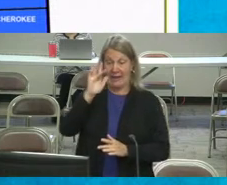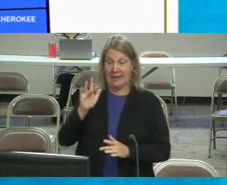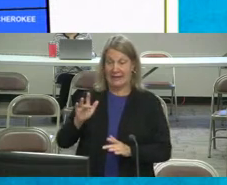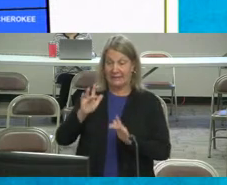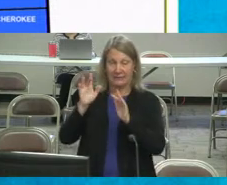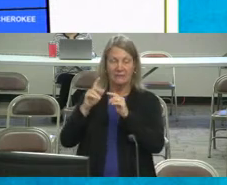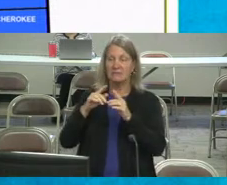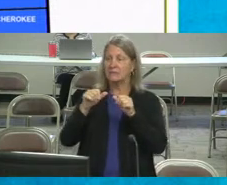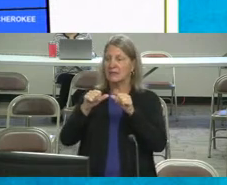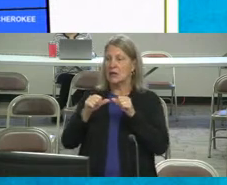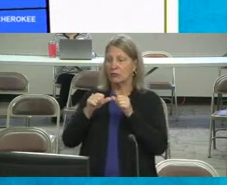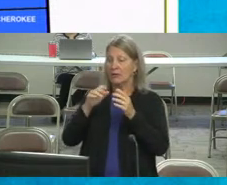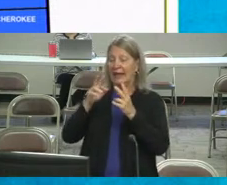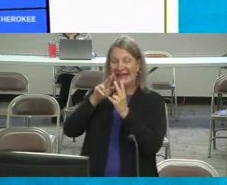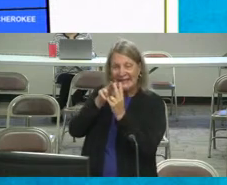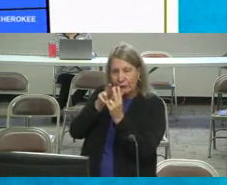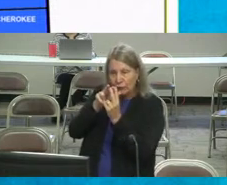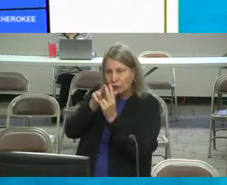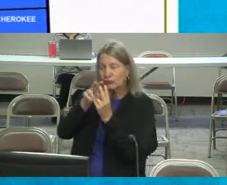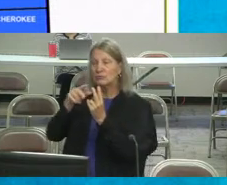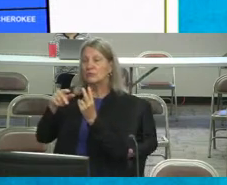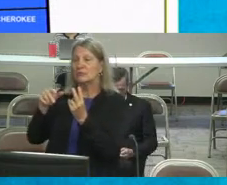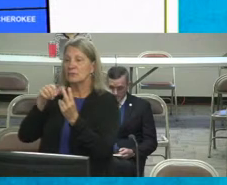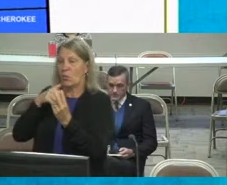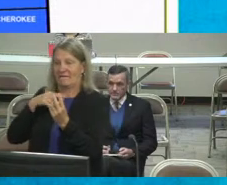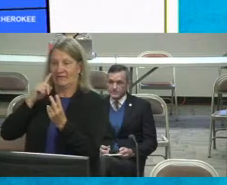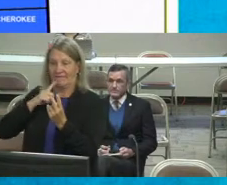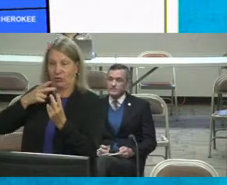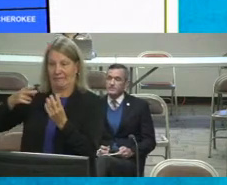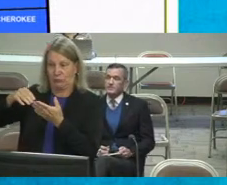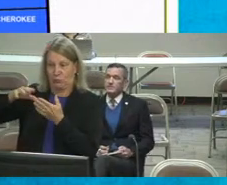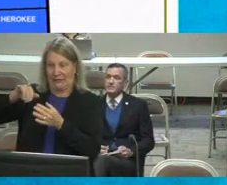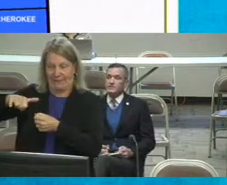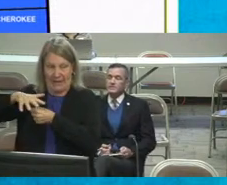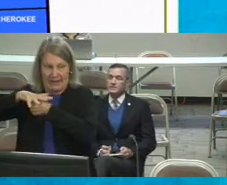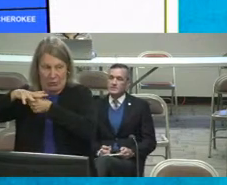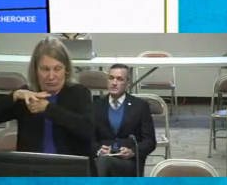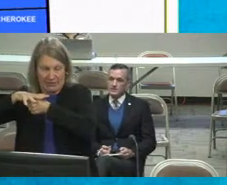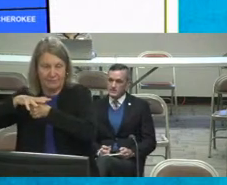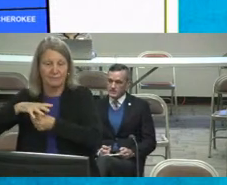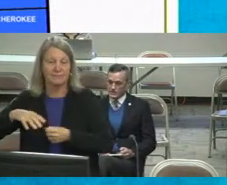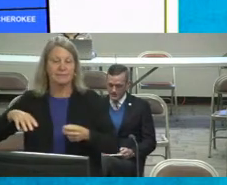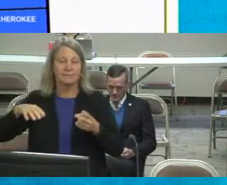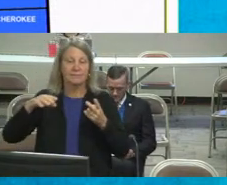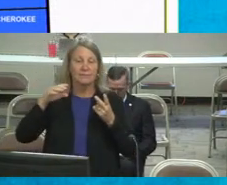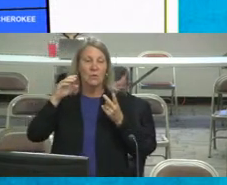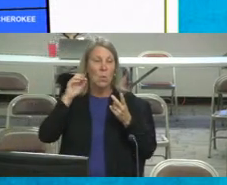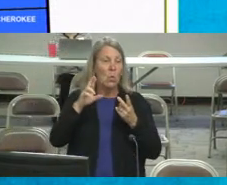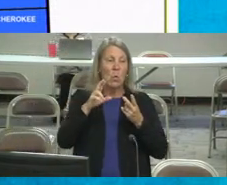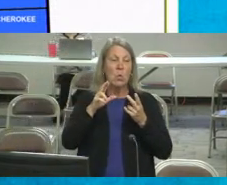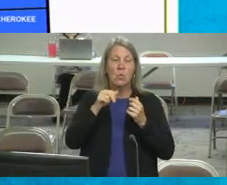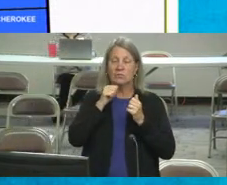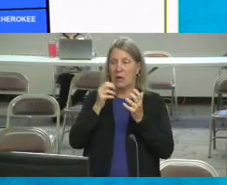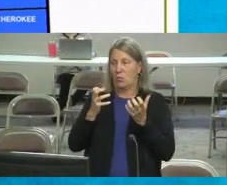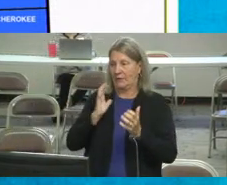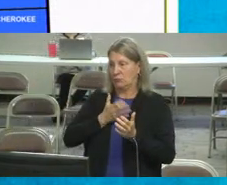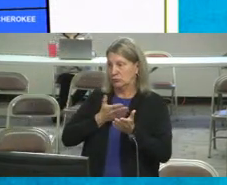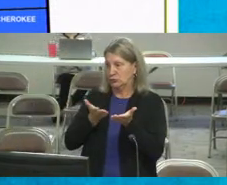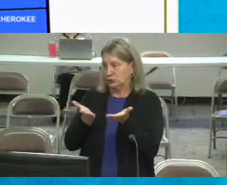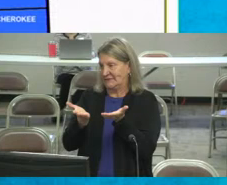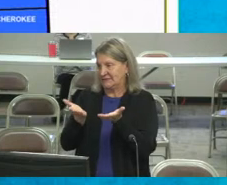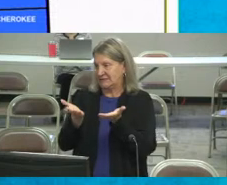provide services there you see kind of the Northwest area or a few other areas counties that are remain white